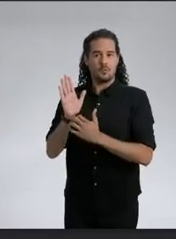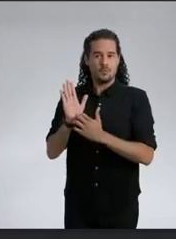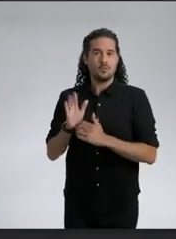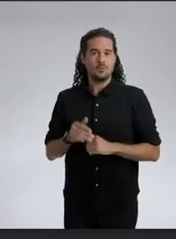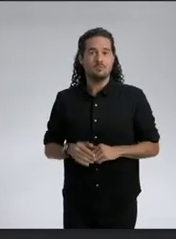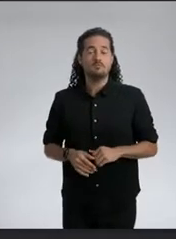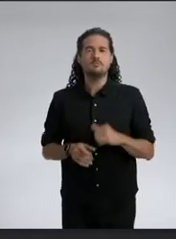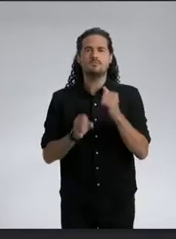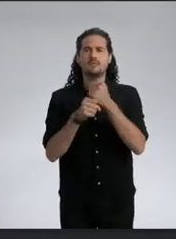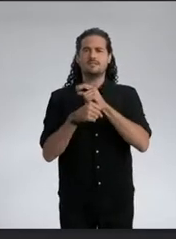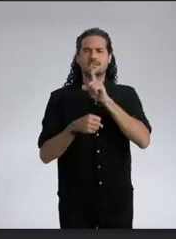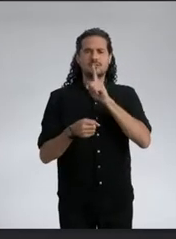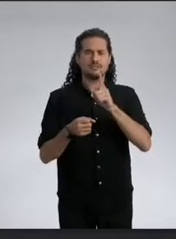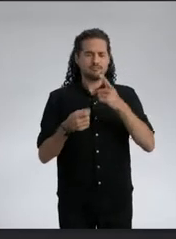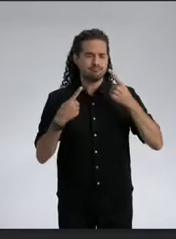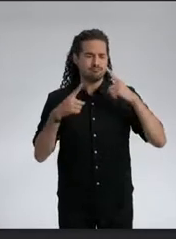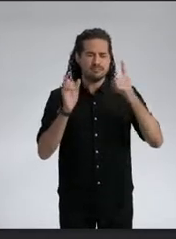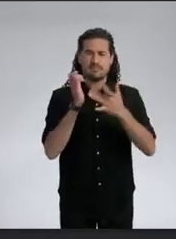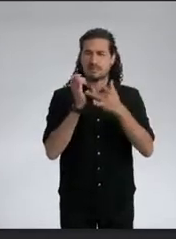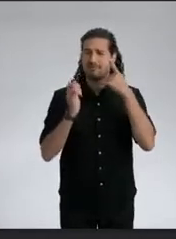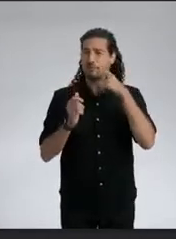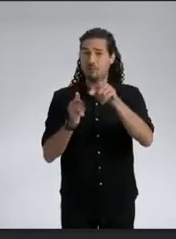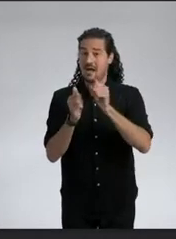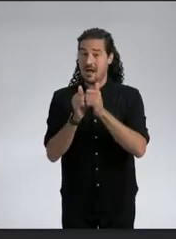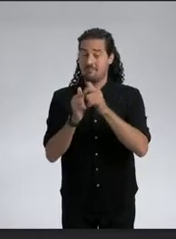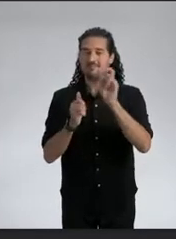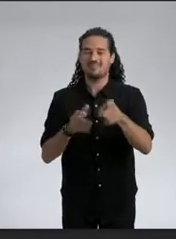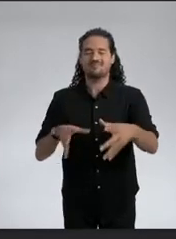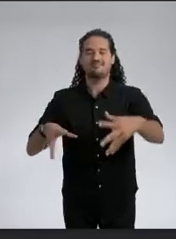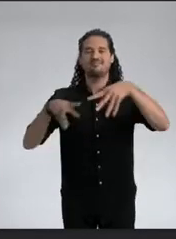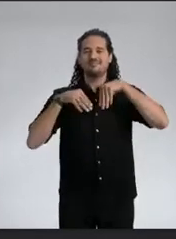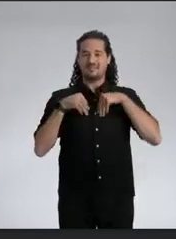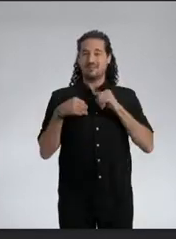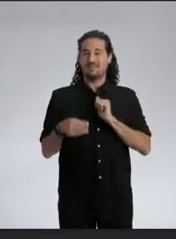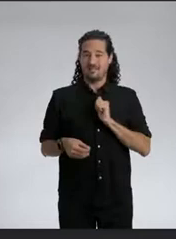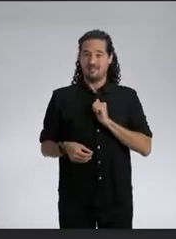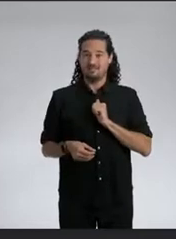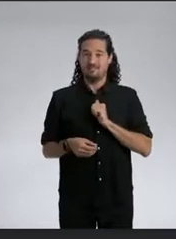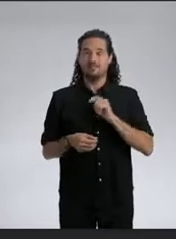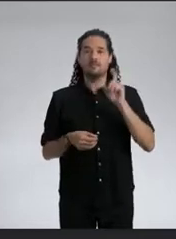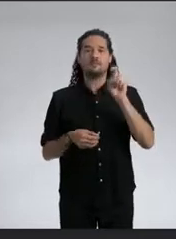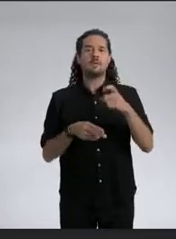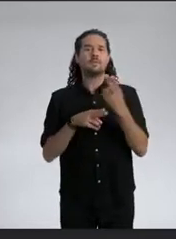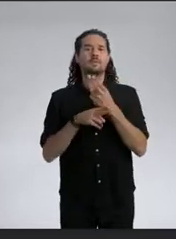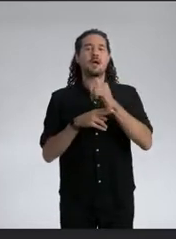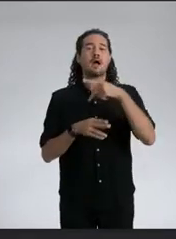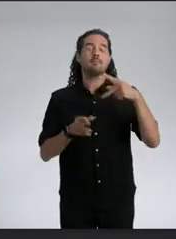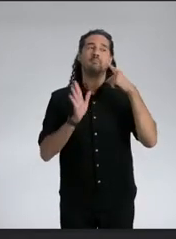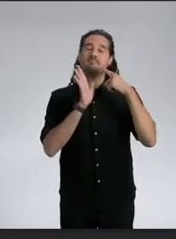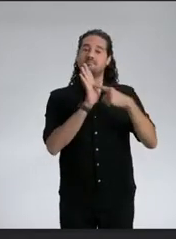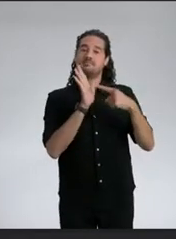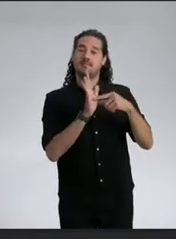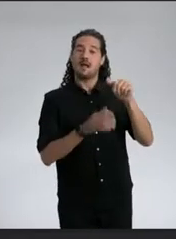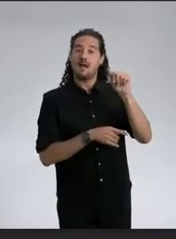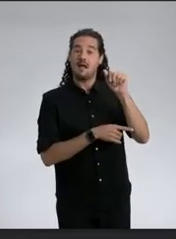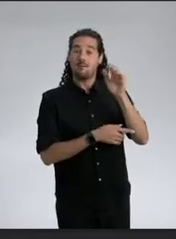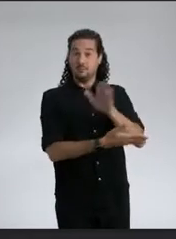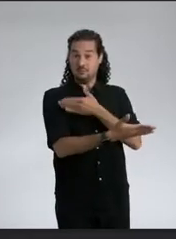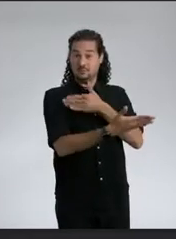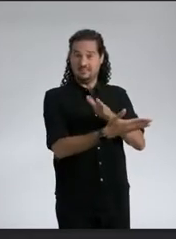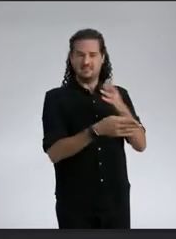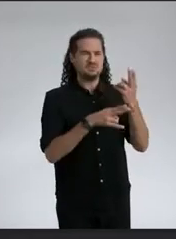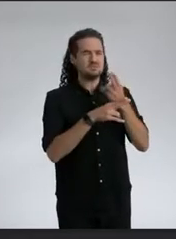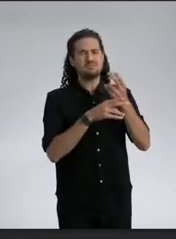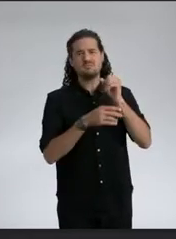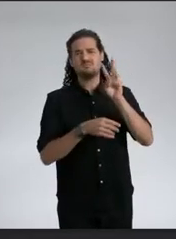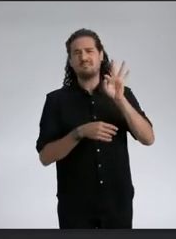is adopting it ourselves. High-profile apps like music have been written in Swift for years now, and system-wide features